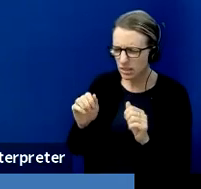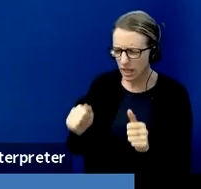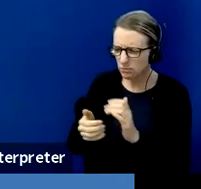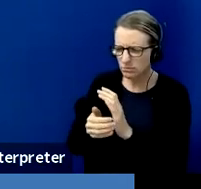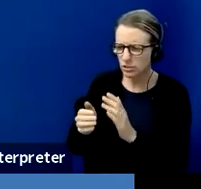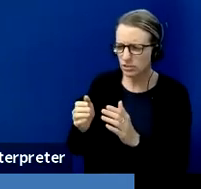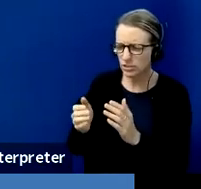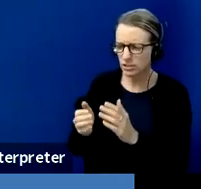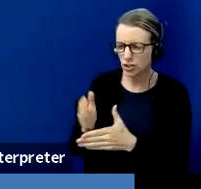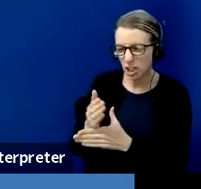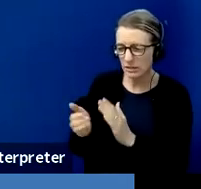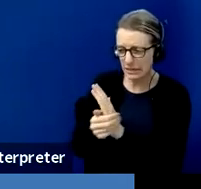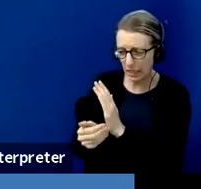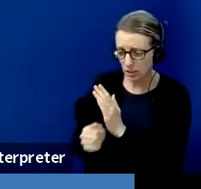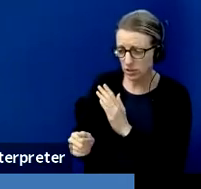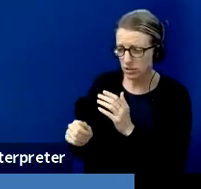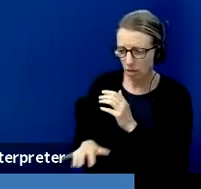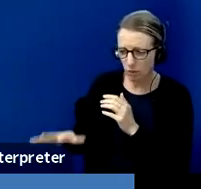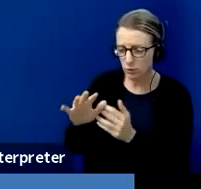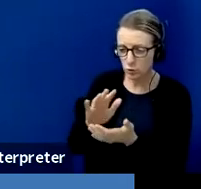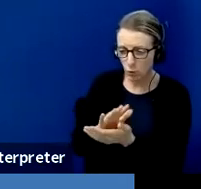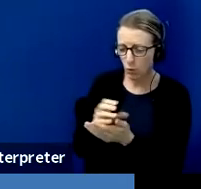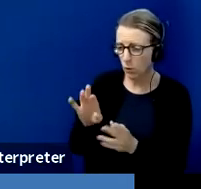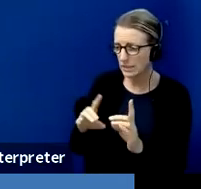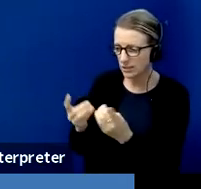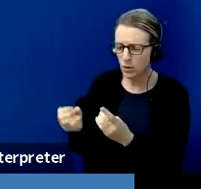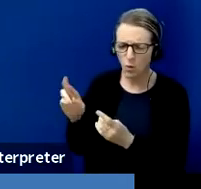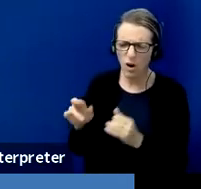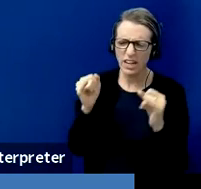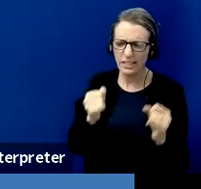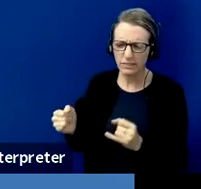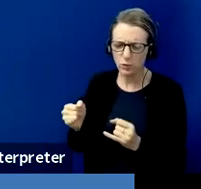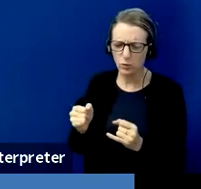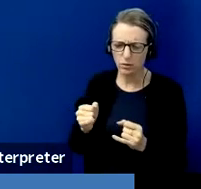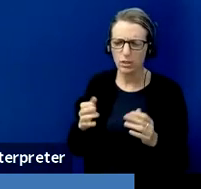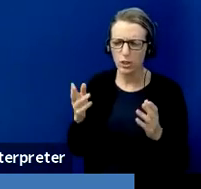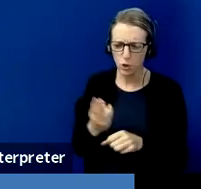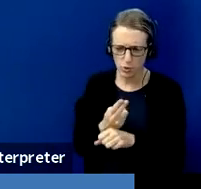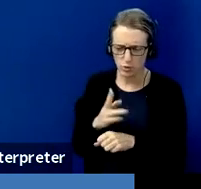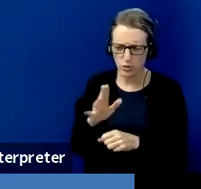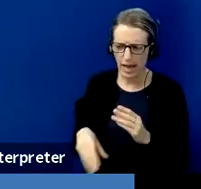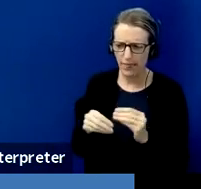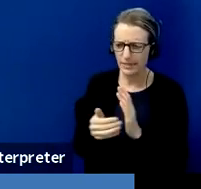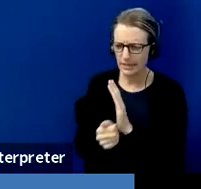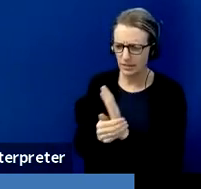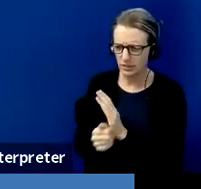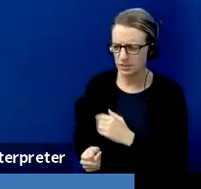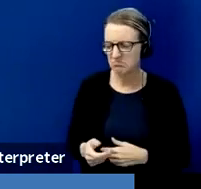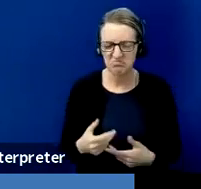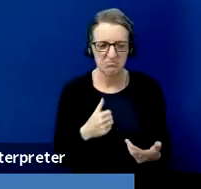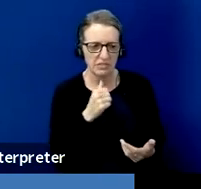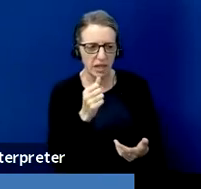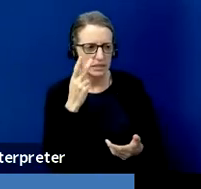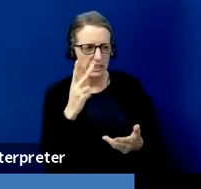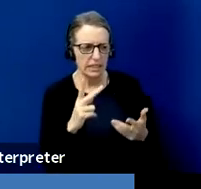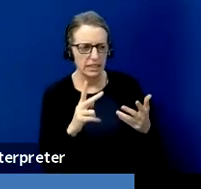a school or across a district, or would it be individual users who add their own skills? I have not seen a way to share